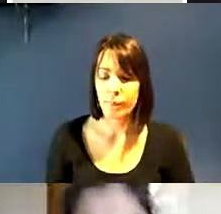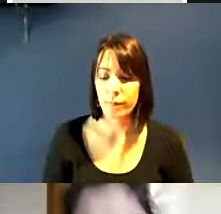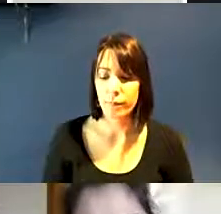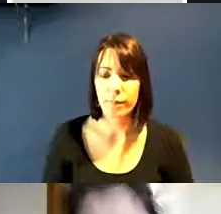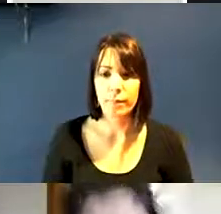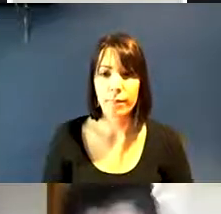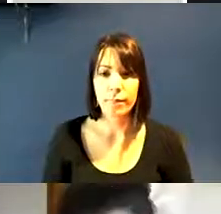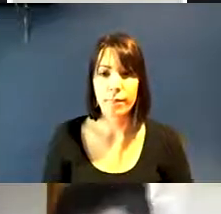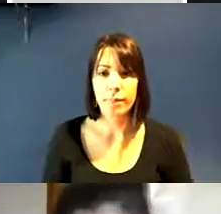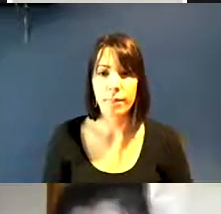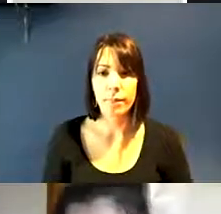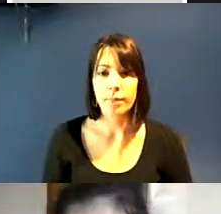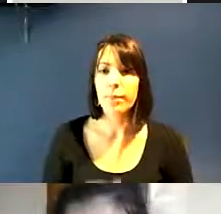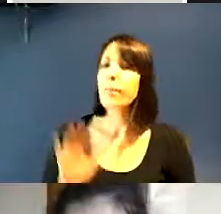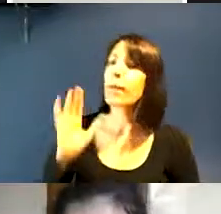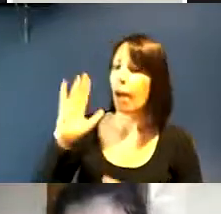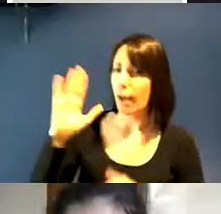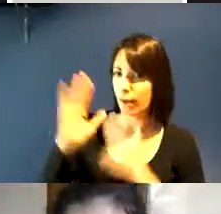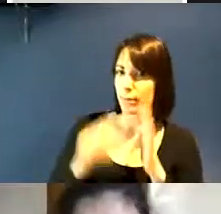Thanks, Olivia.